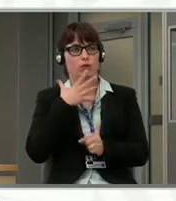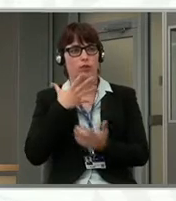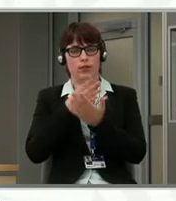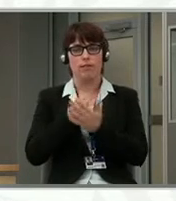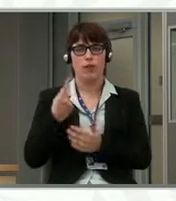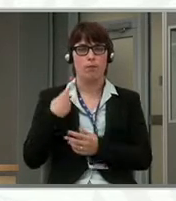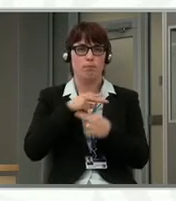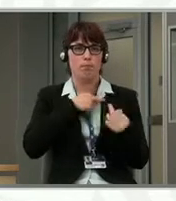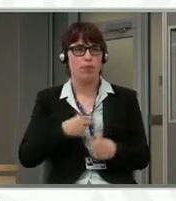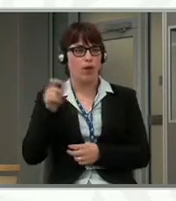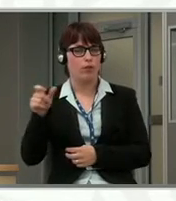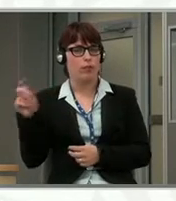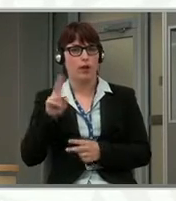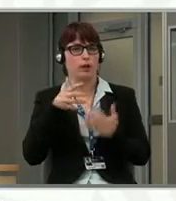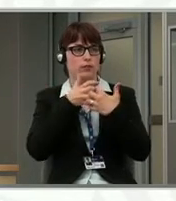rights.